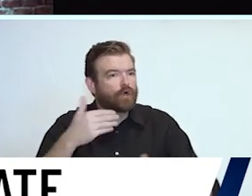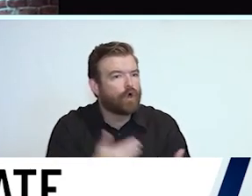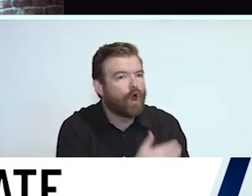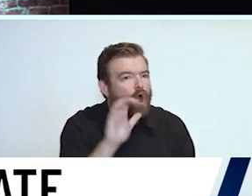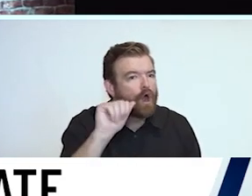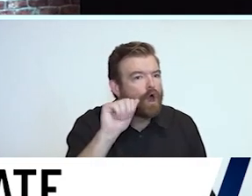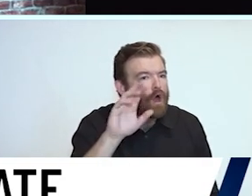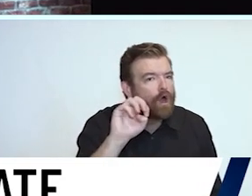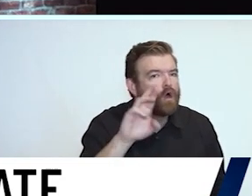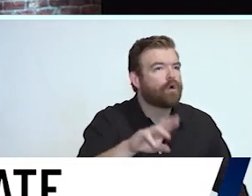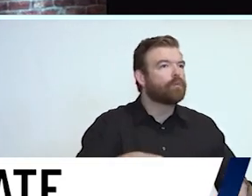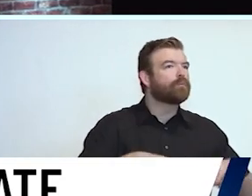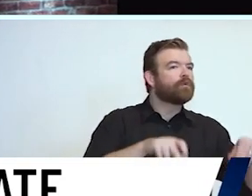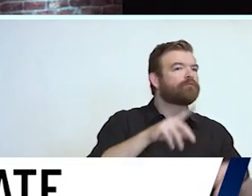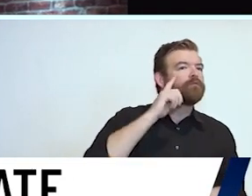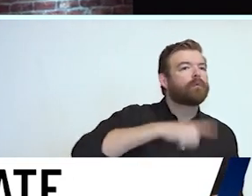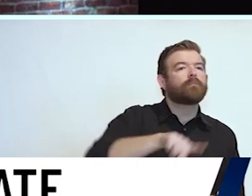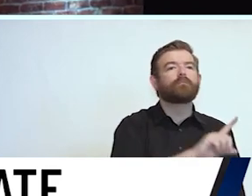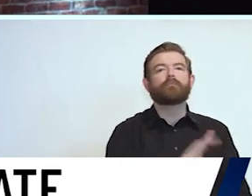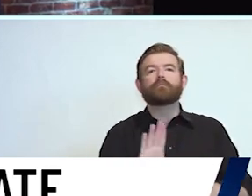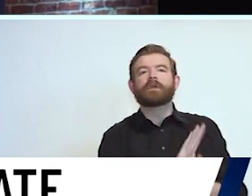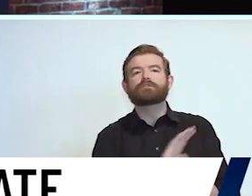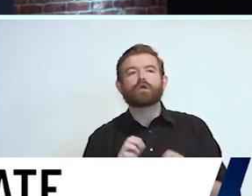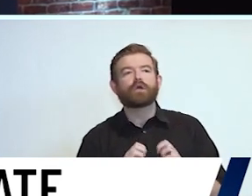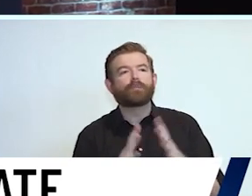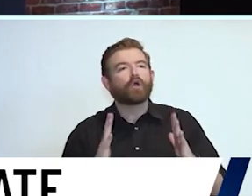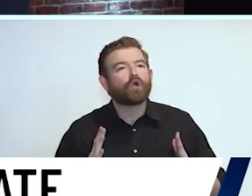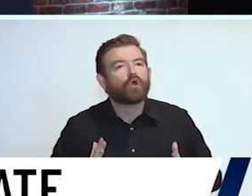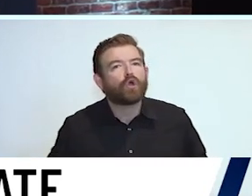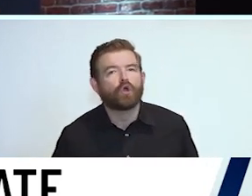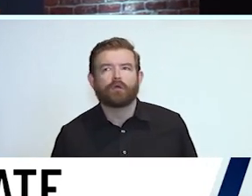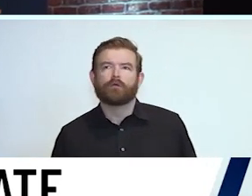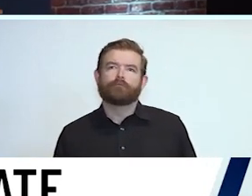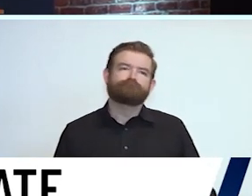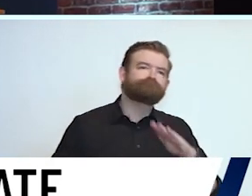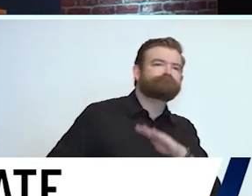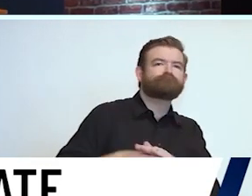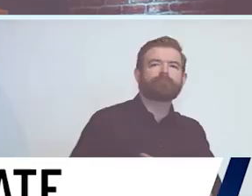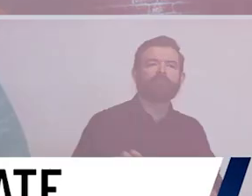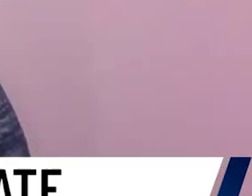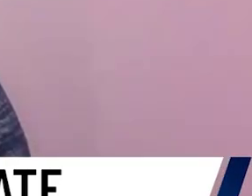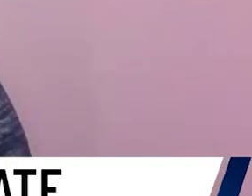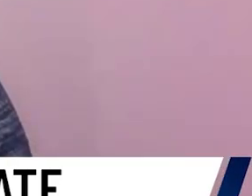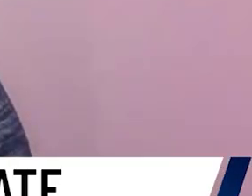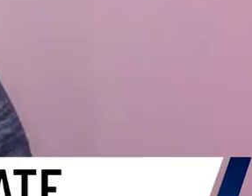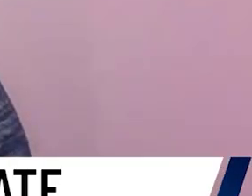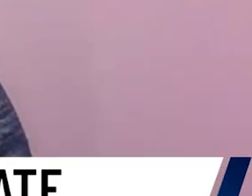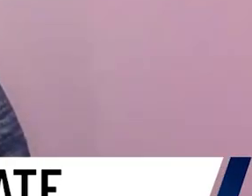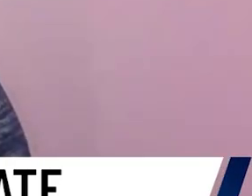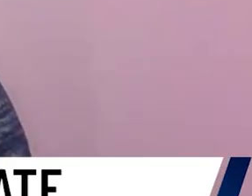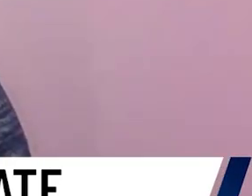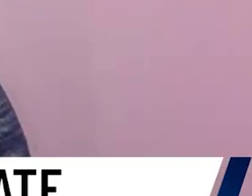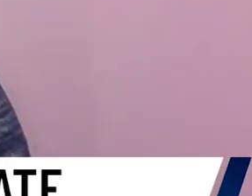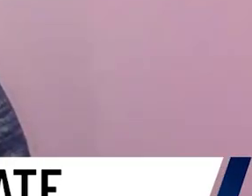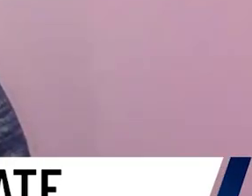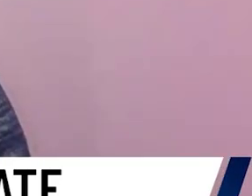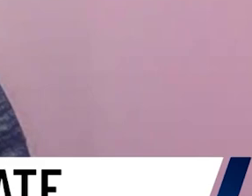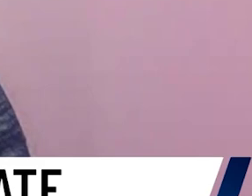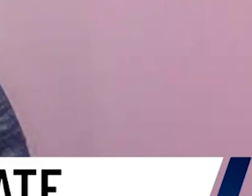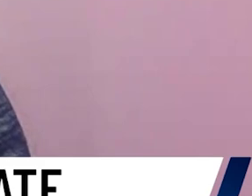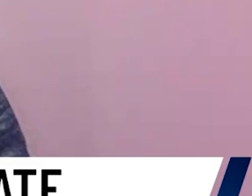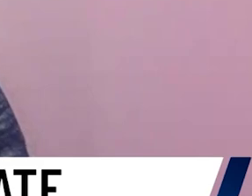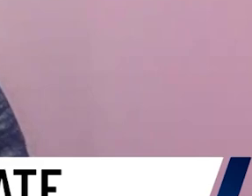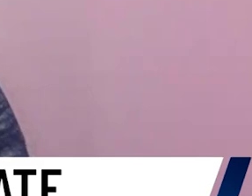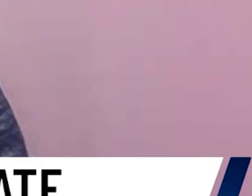the wealth disparities gap, which we have statistics on that, and really doubling down in the space to make sure that